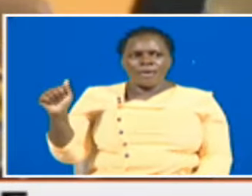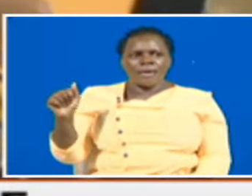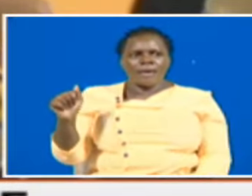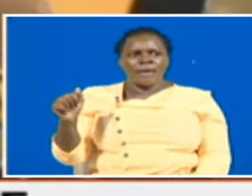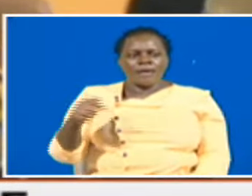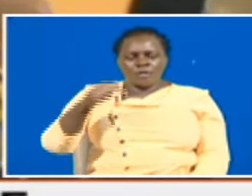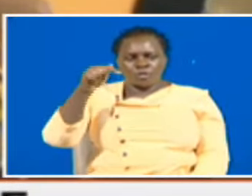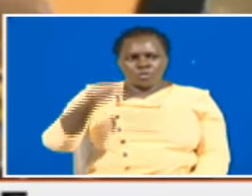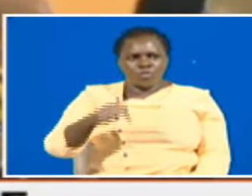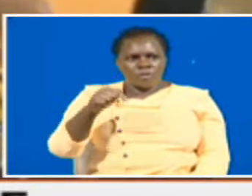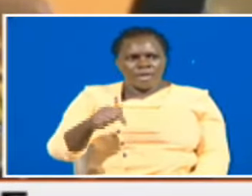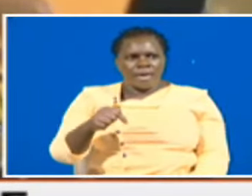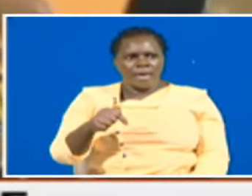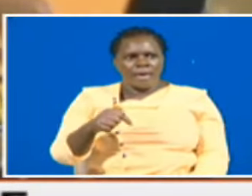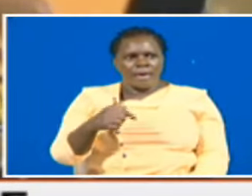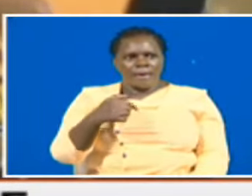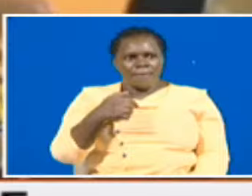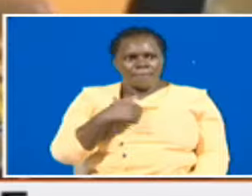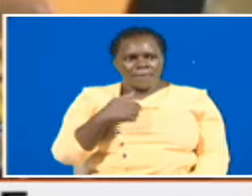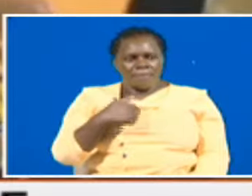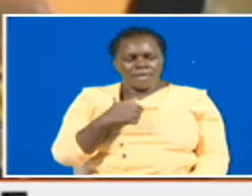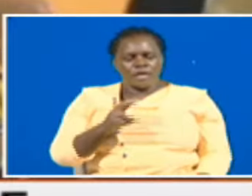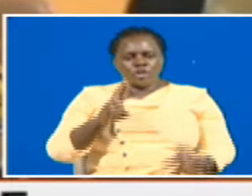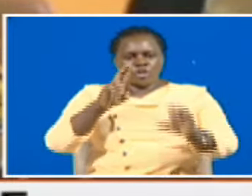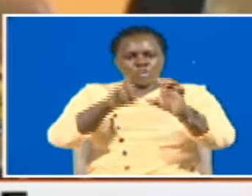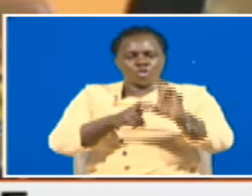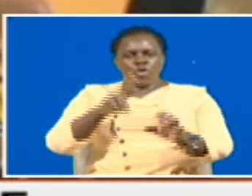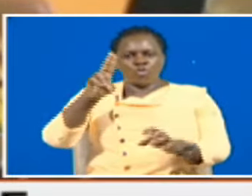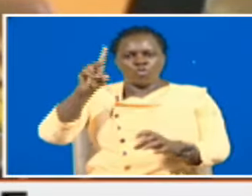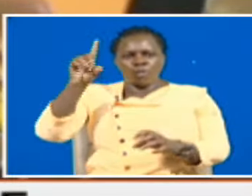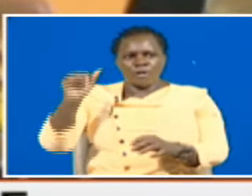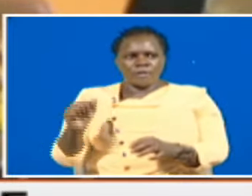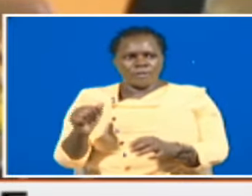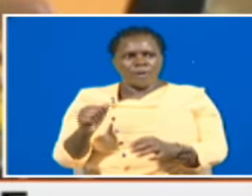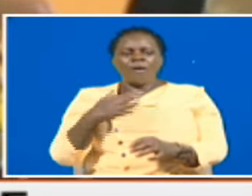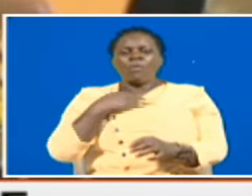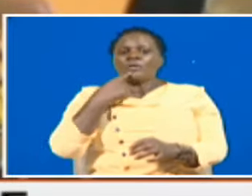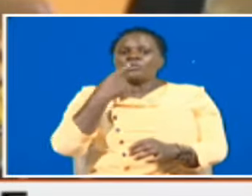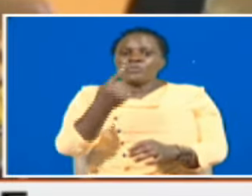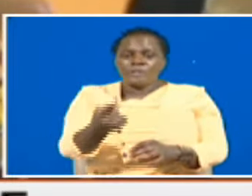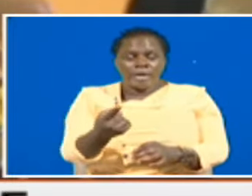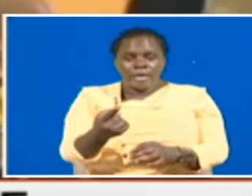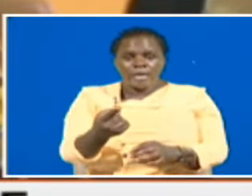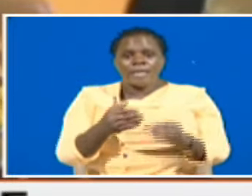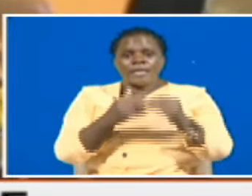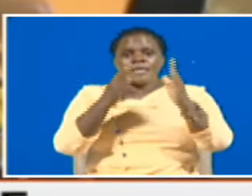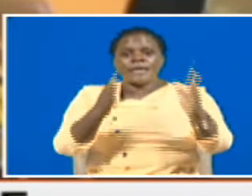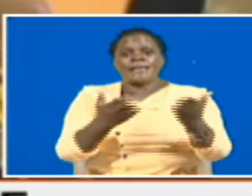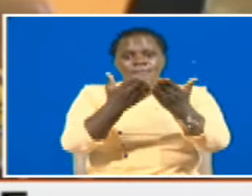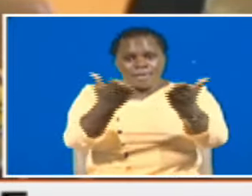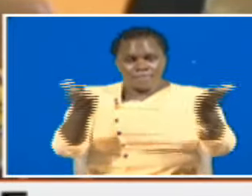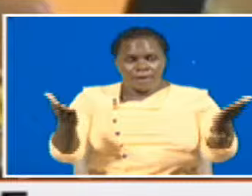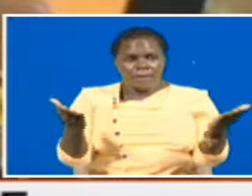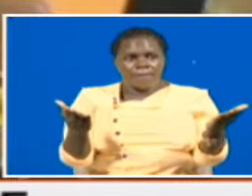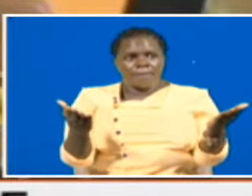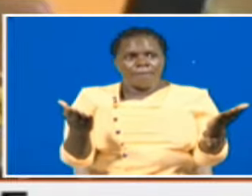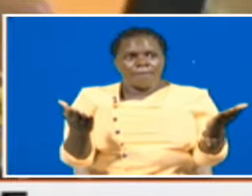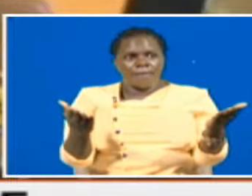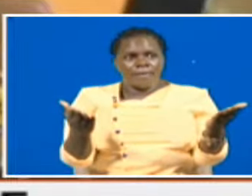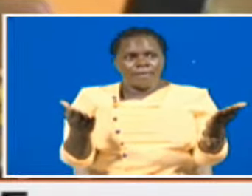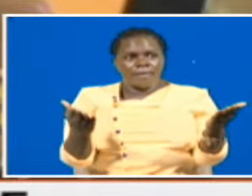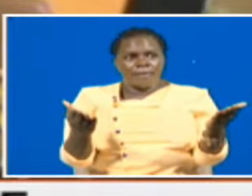Mimi leo na mimi Mungu amefungua mlango wa unity. Na tukiteremuka Meru, nataka kuambia viongozi ambao wako hapa,